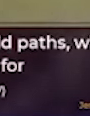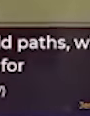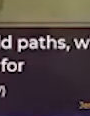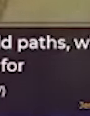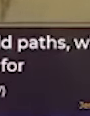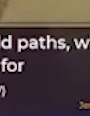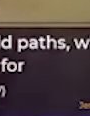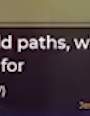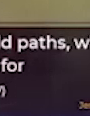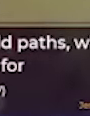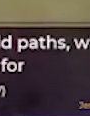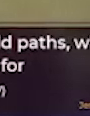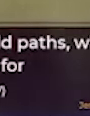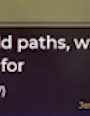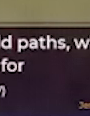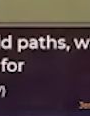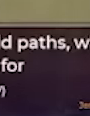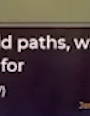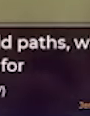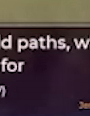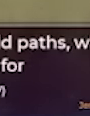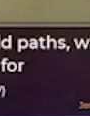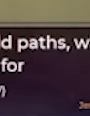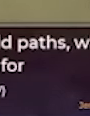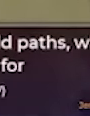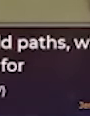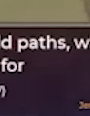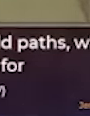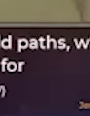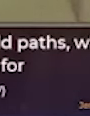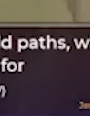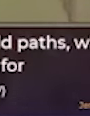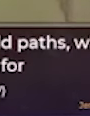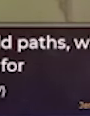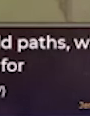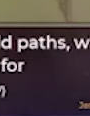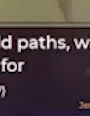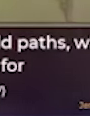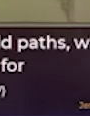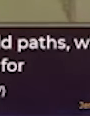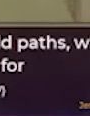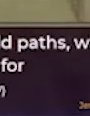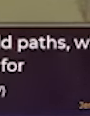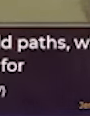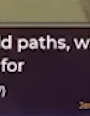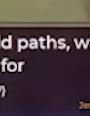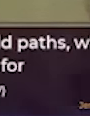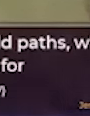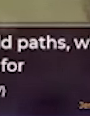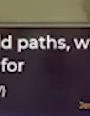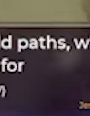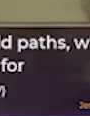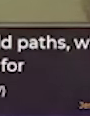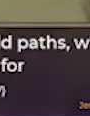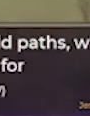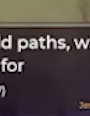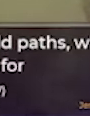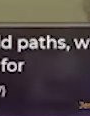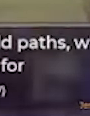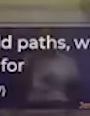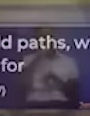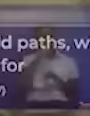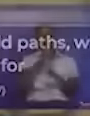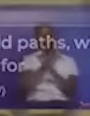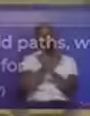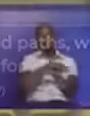doing. It says you will find rest for your soul. Listen, please. You will not find rest for your soul when times change.